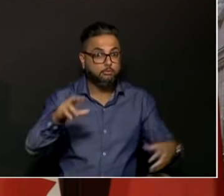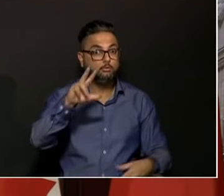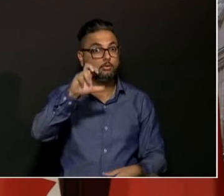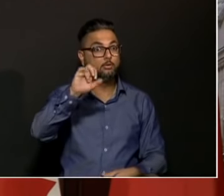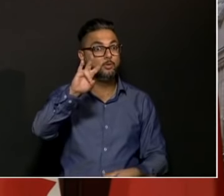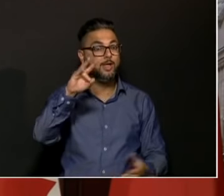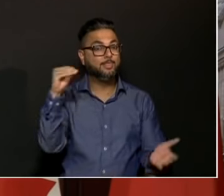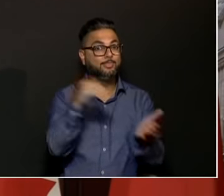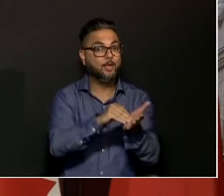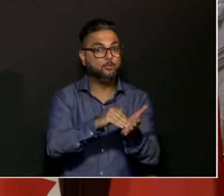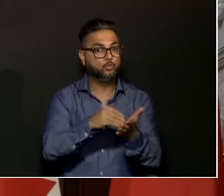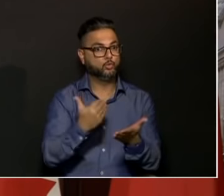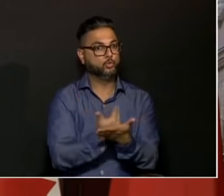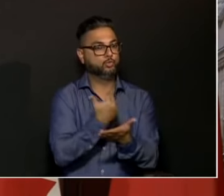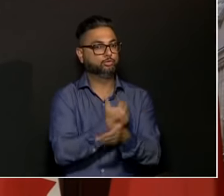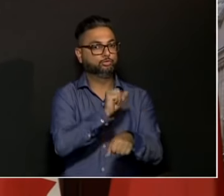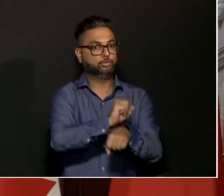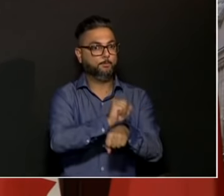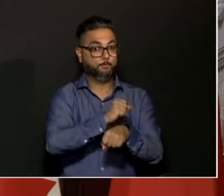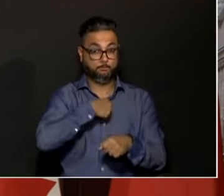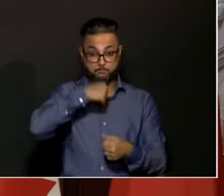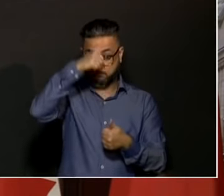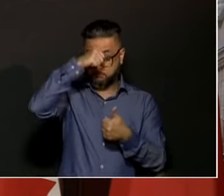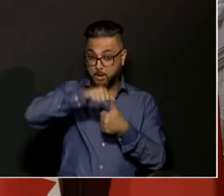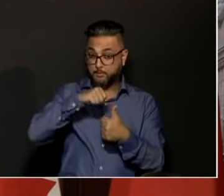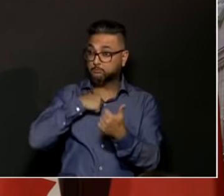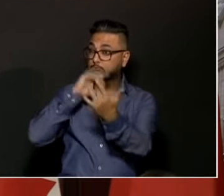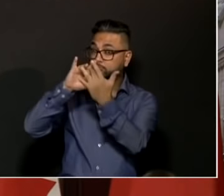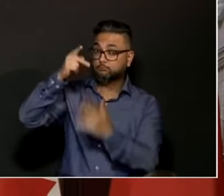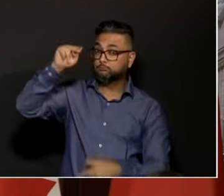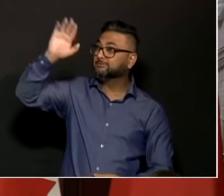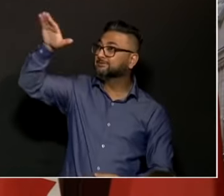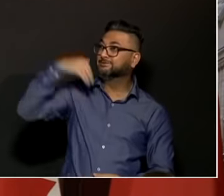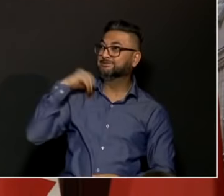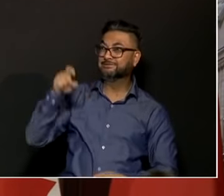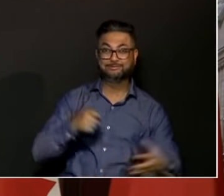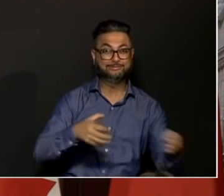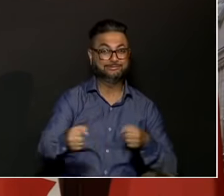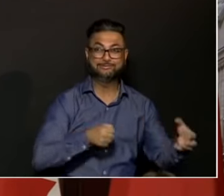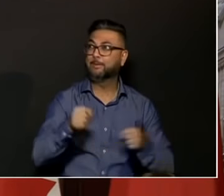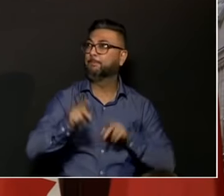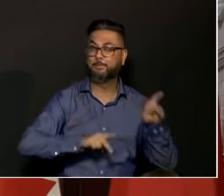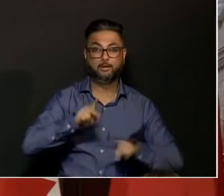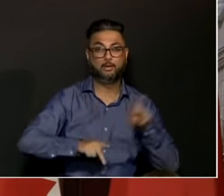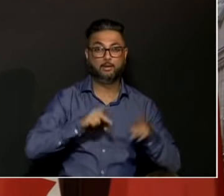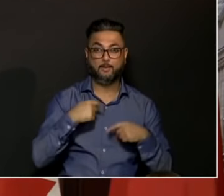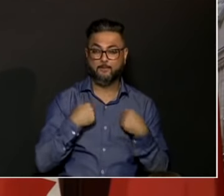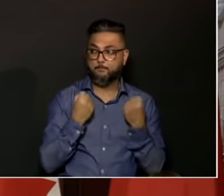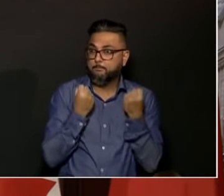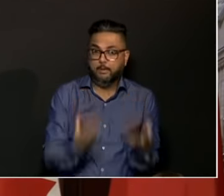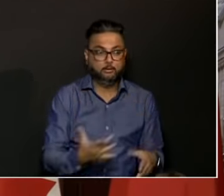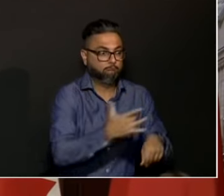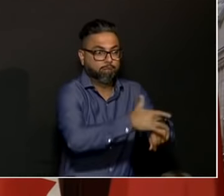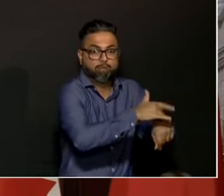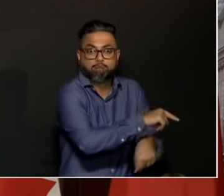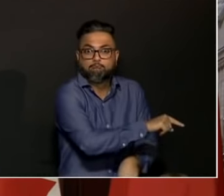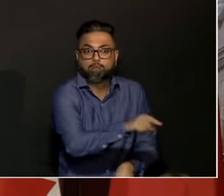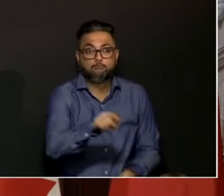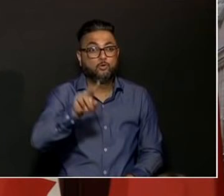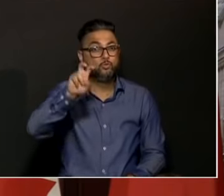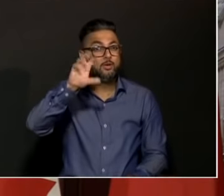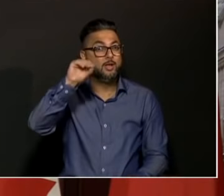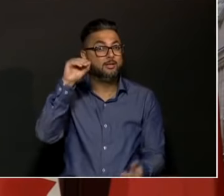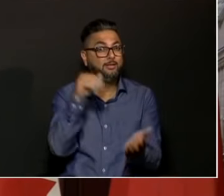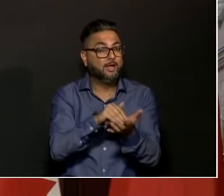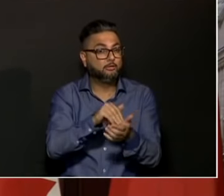remember calling the Prime Minister and talking to him, saying we need more people from all around the world to fill the vacancy of the 250,000 jobs we were short,